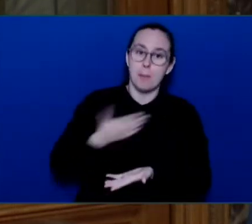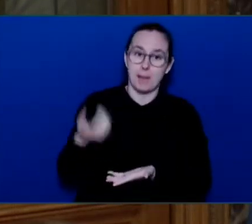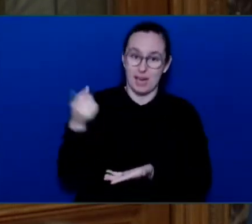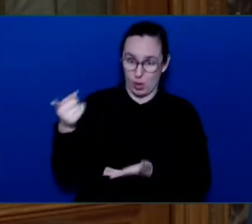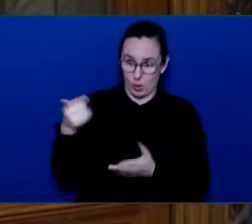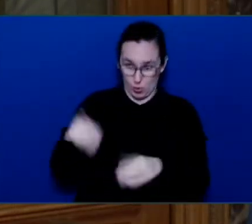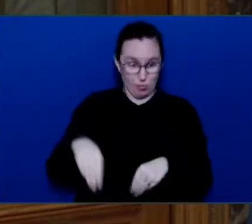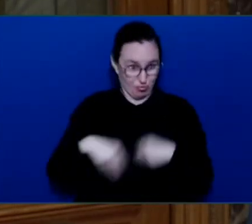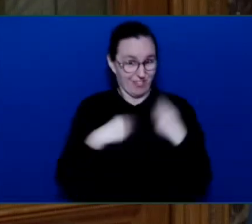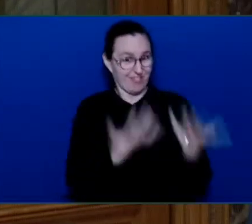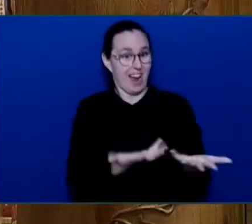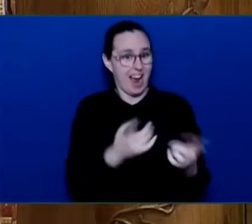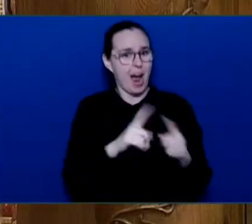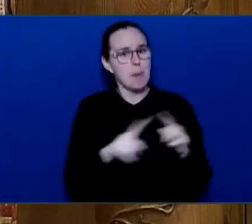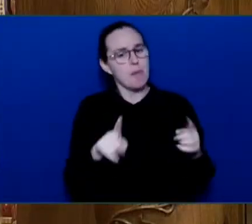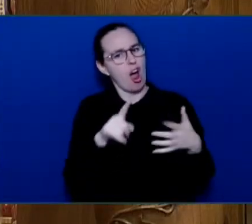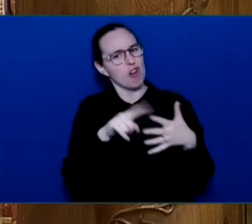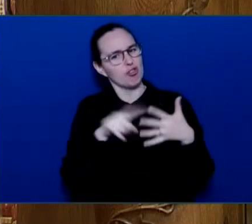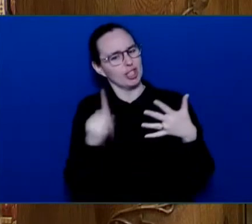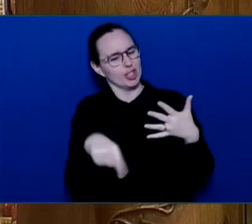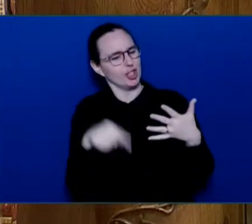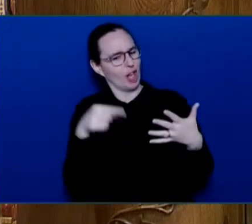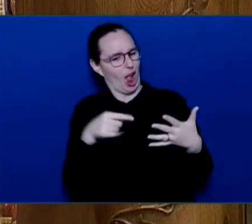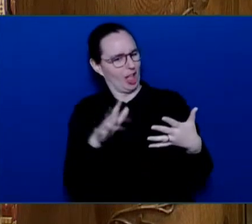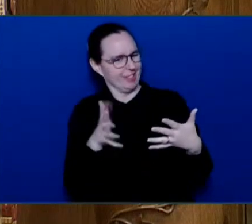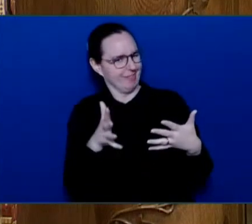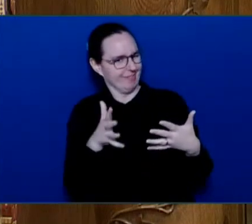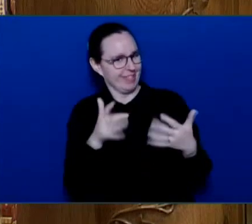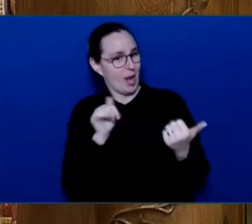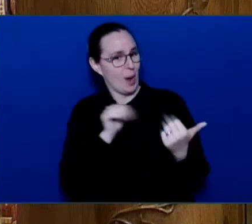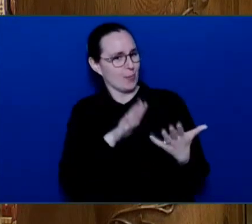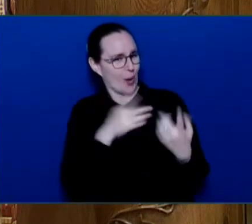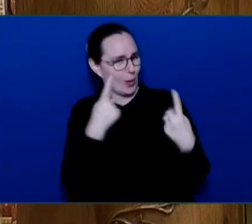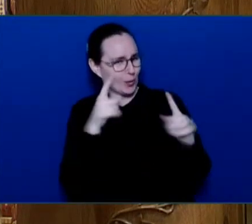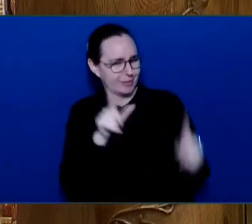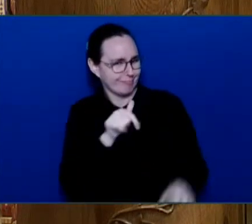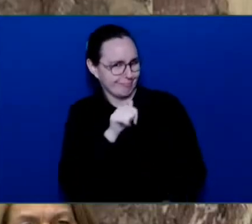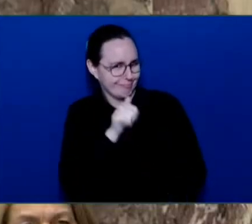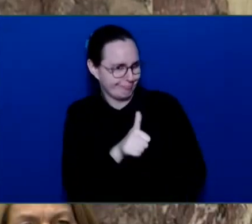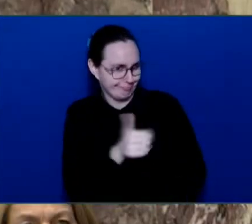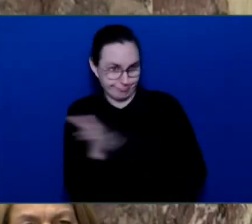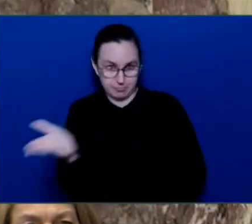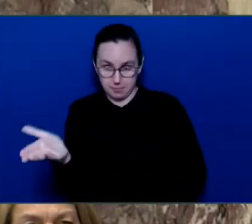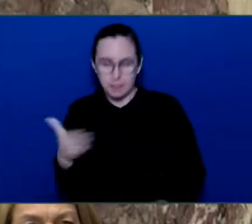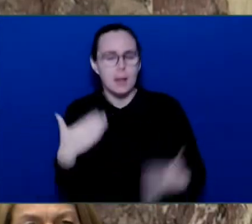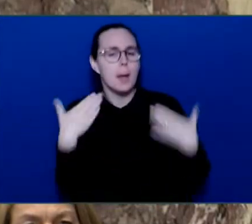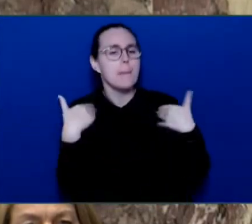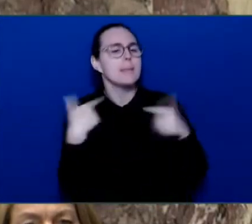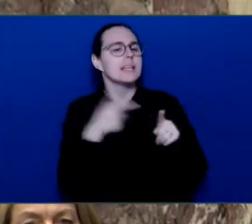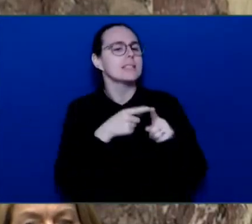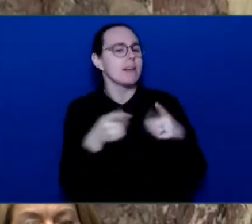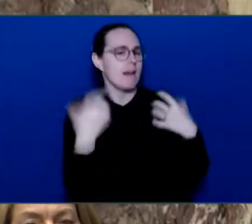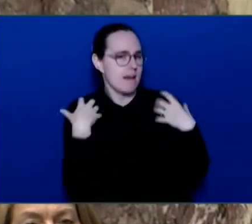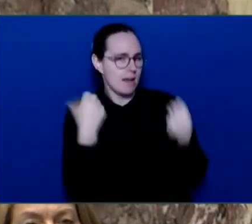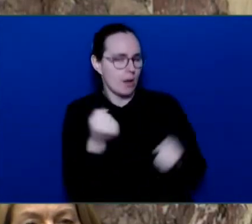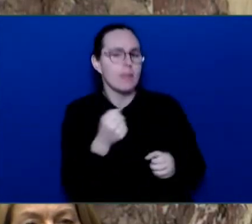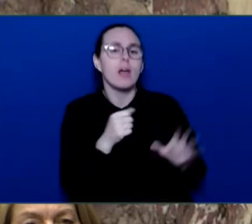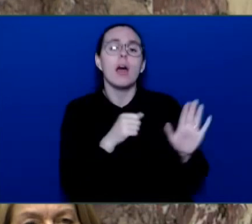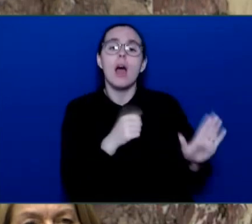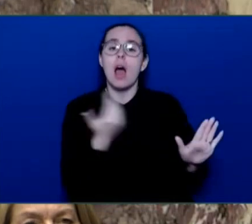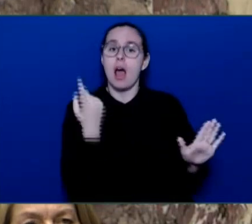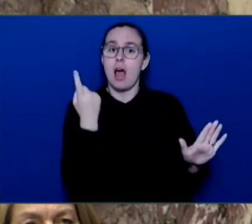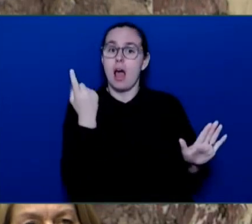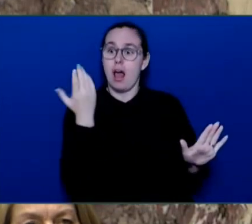not working? Minister of Health. Well, thank you, Honourable Speaker. Last year we put in place a Health Human Resources